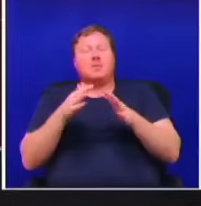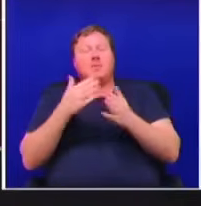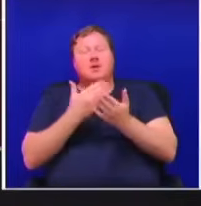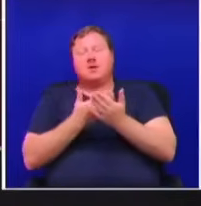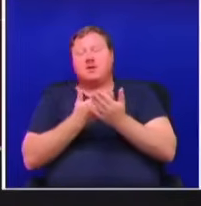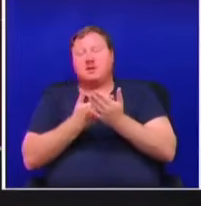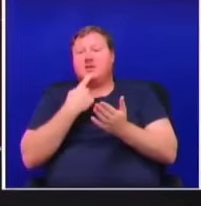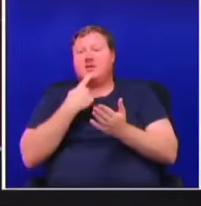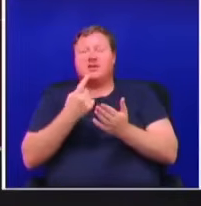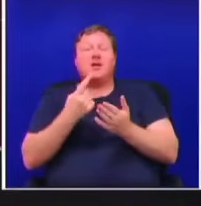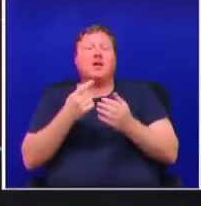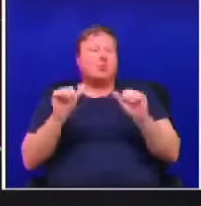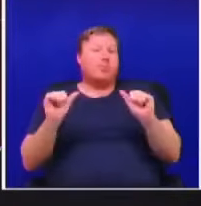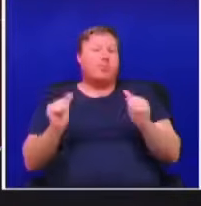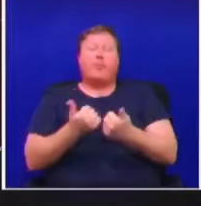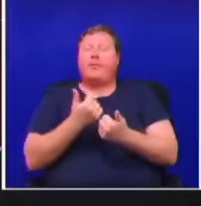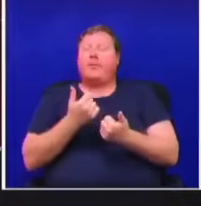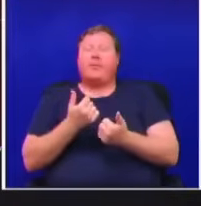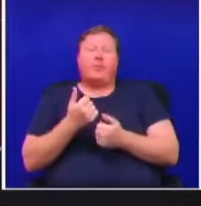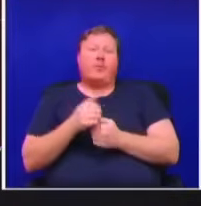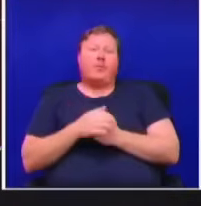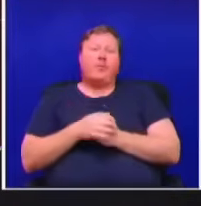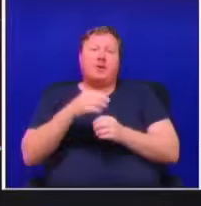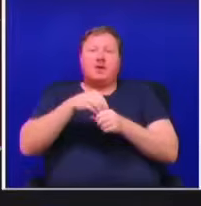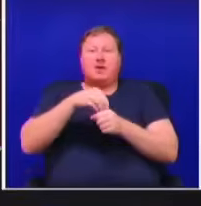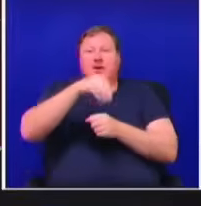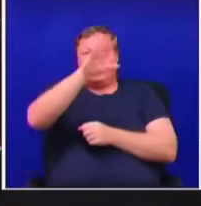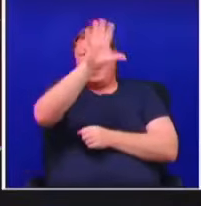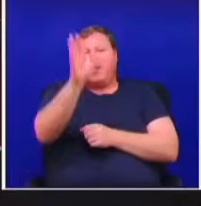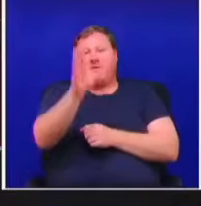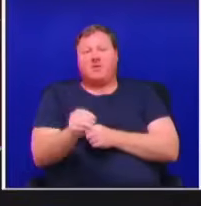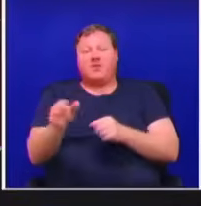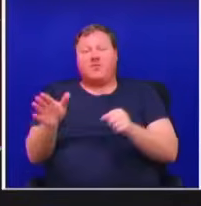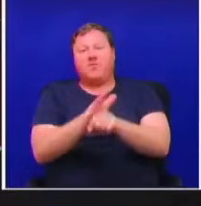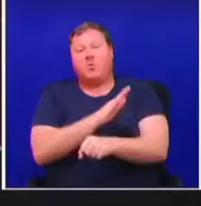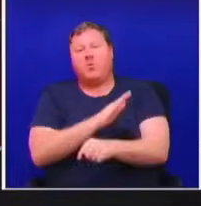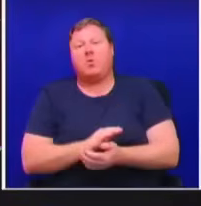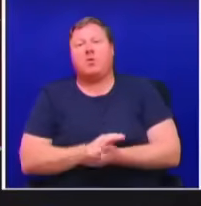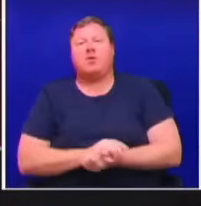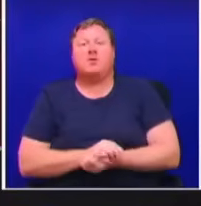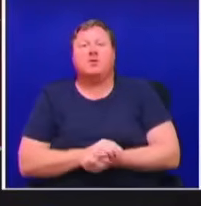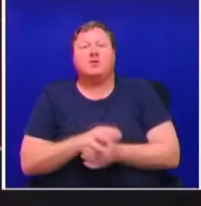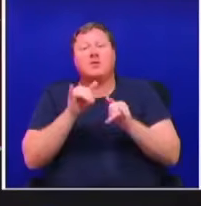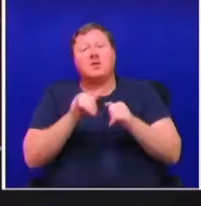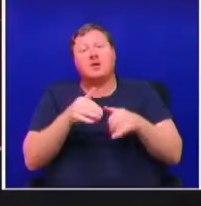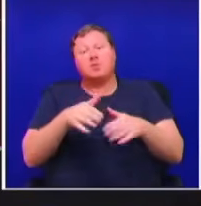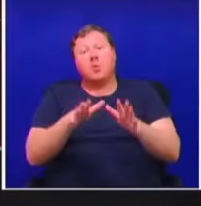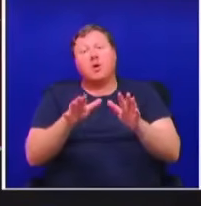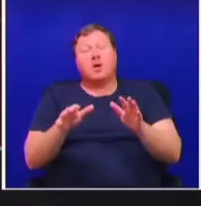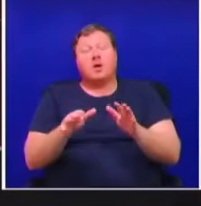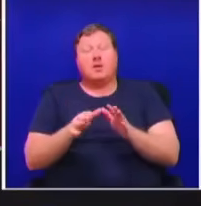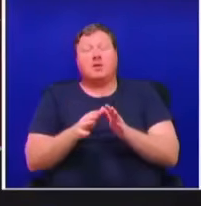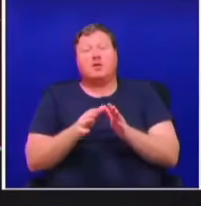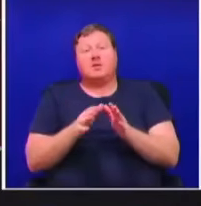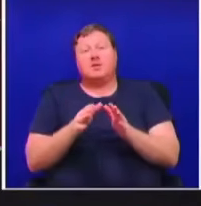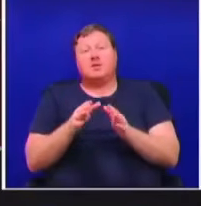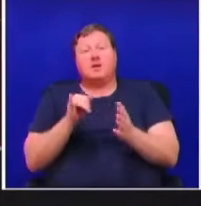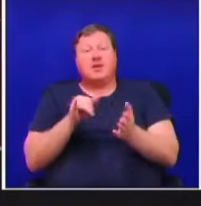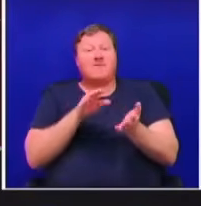none on our continent. And it is one of those great attributes that